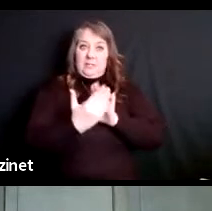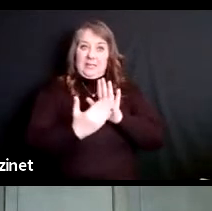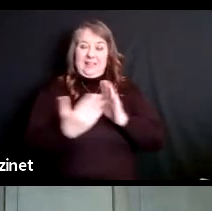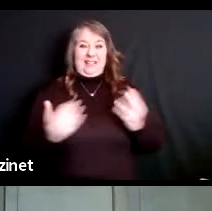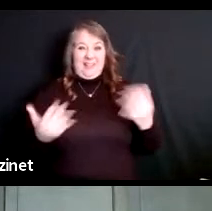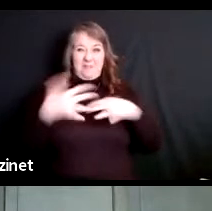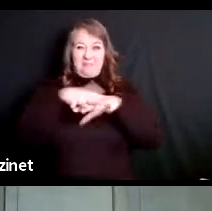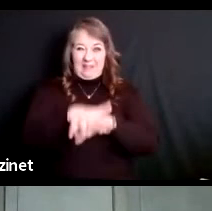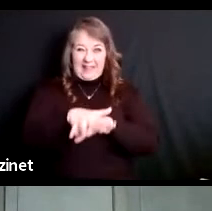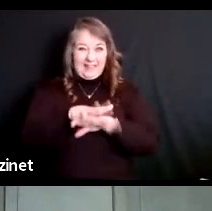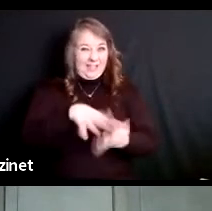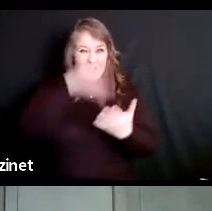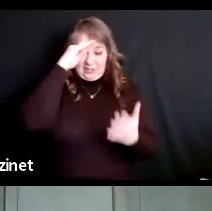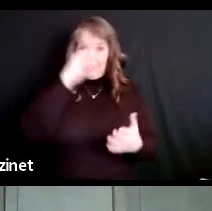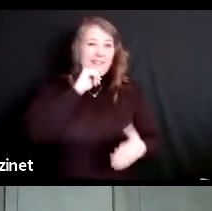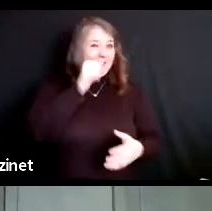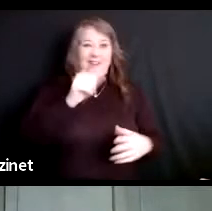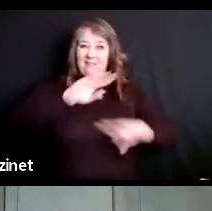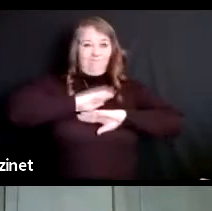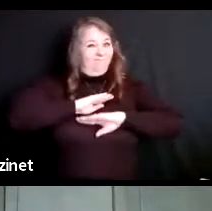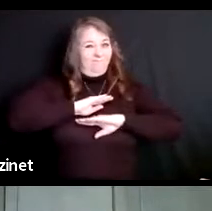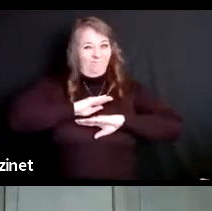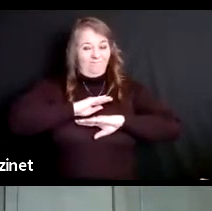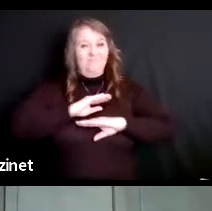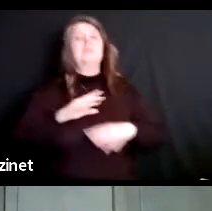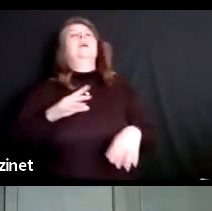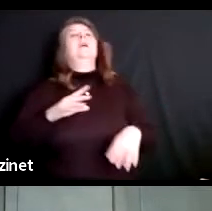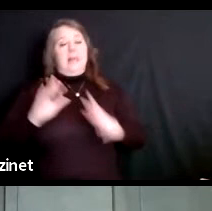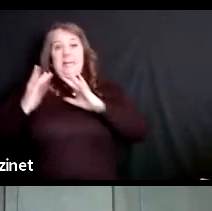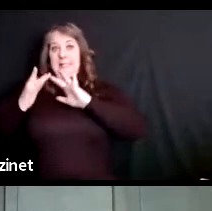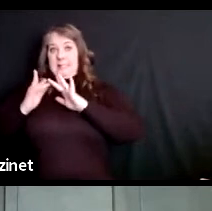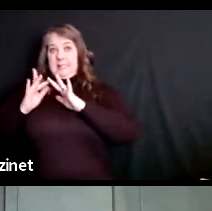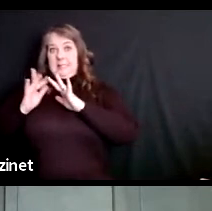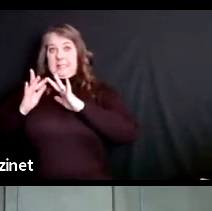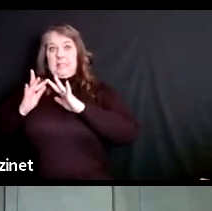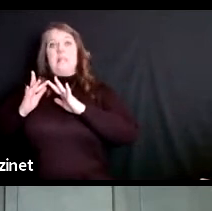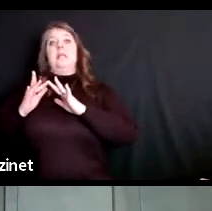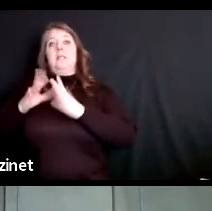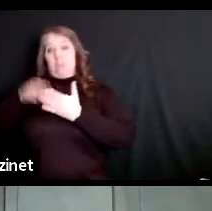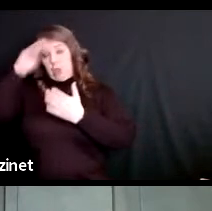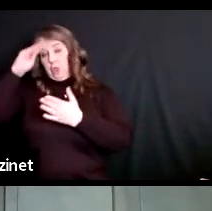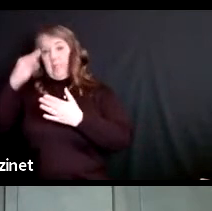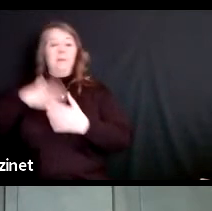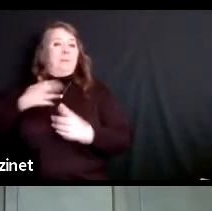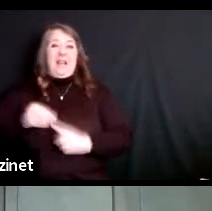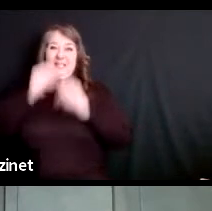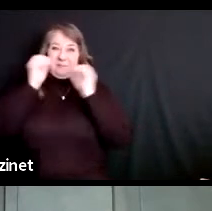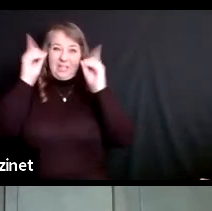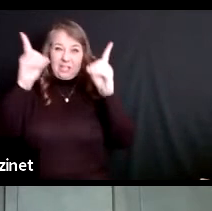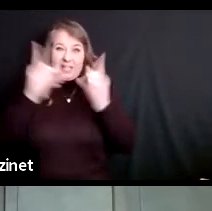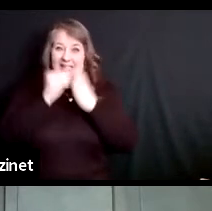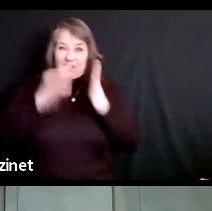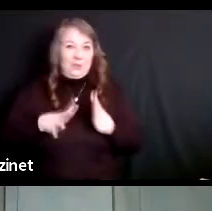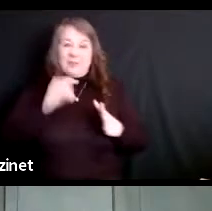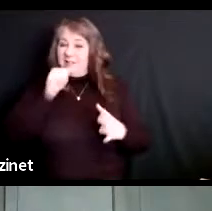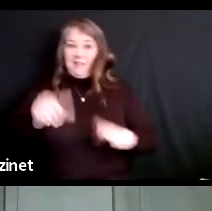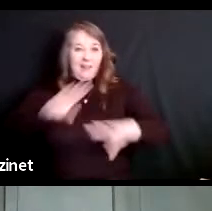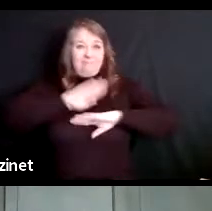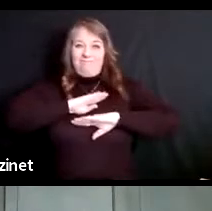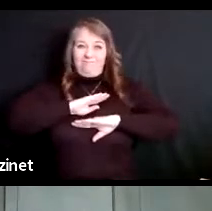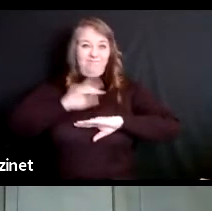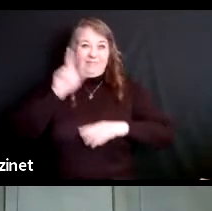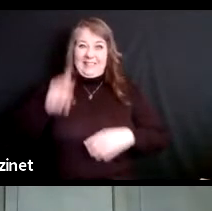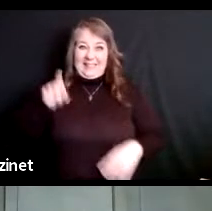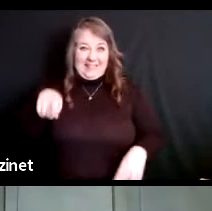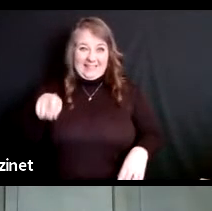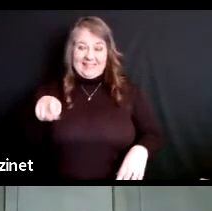needs, but it has helped. Distance learning is very disproportionate, because my special education students were not getting their needs met whatsoever.